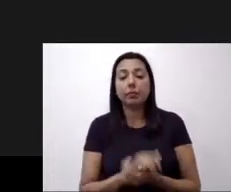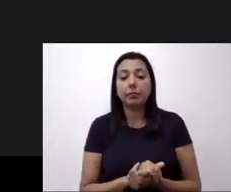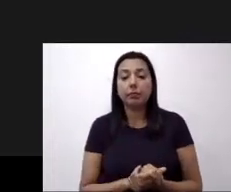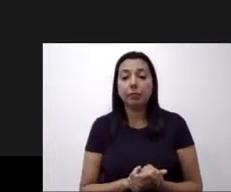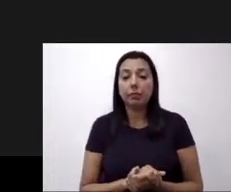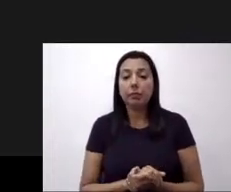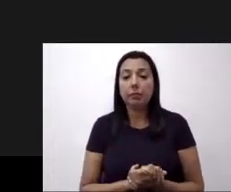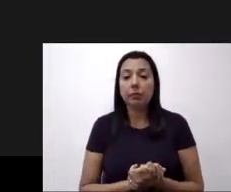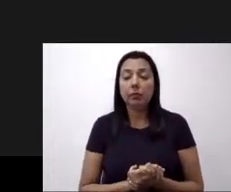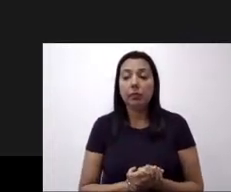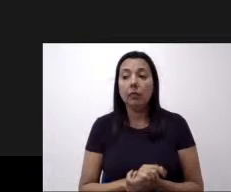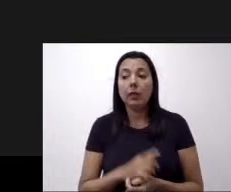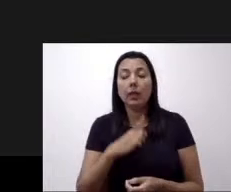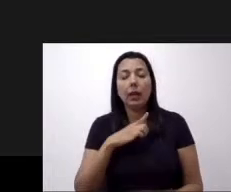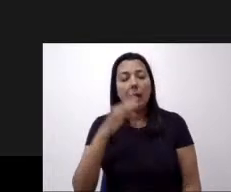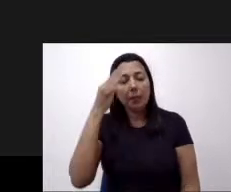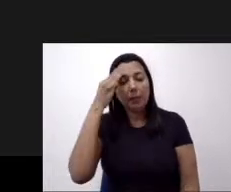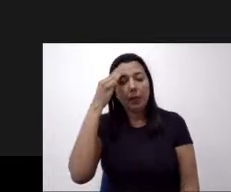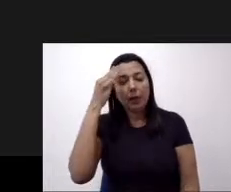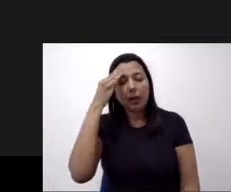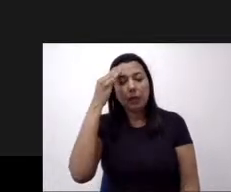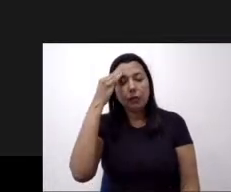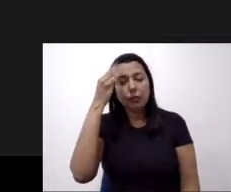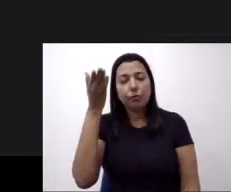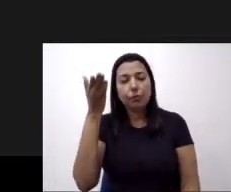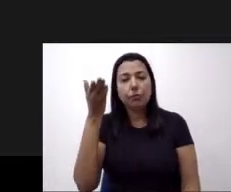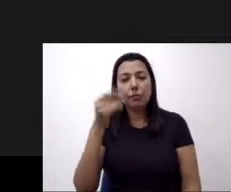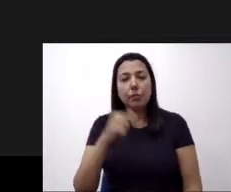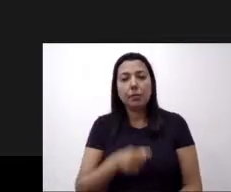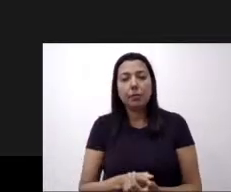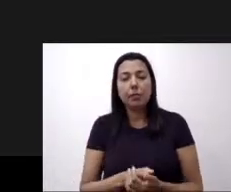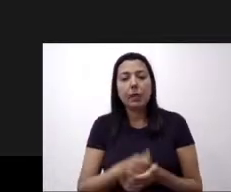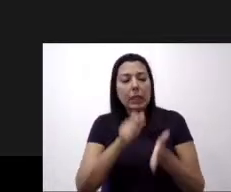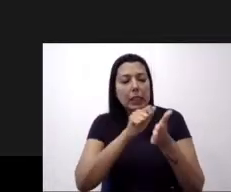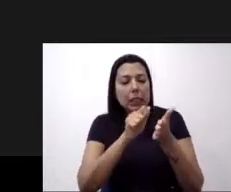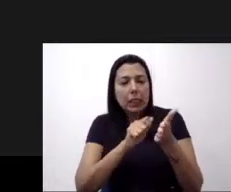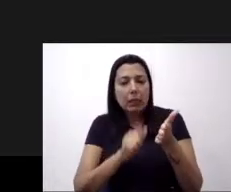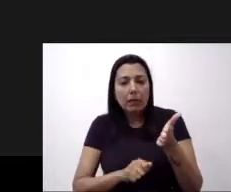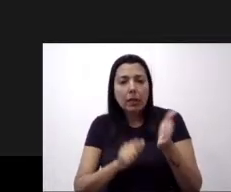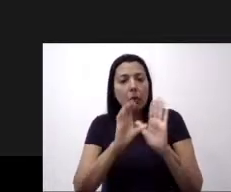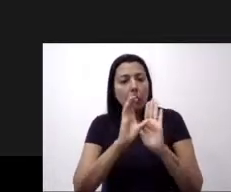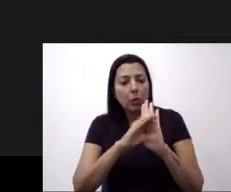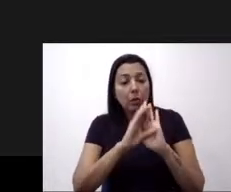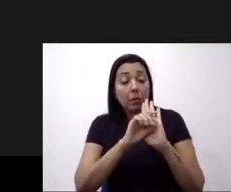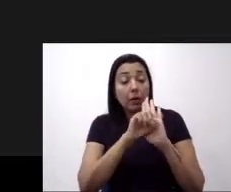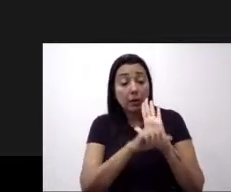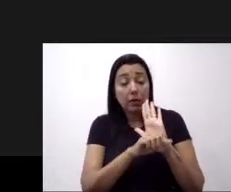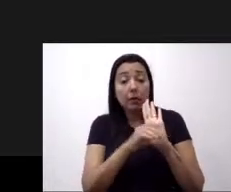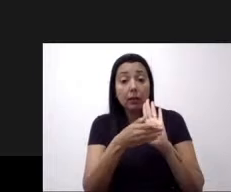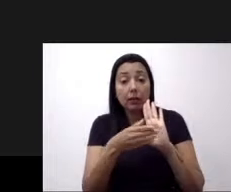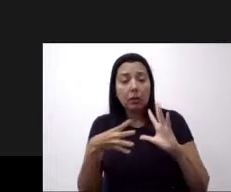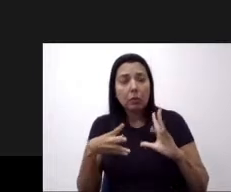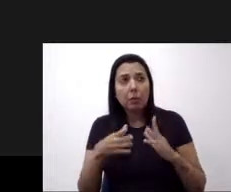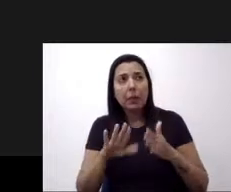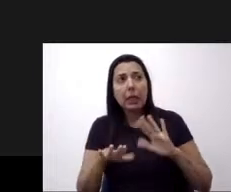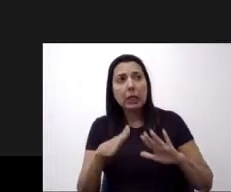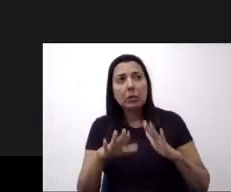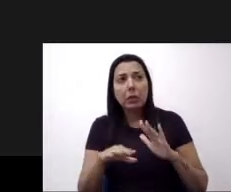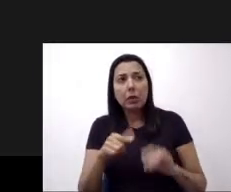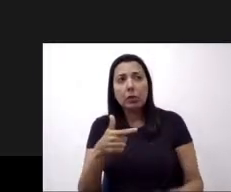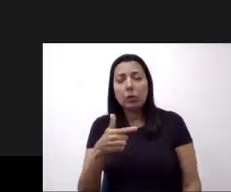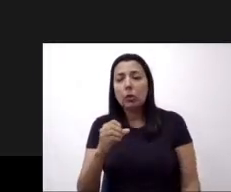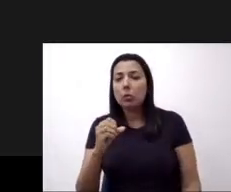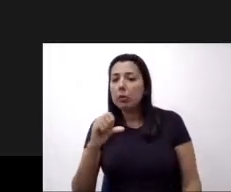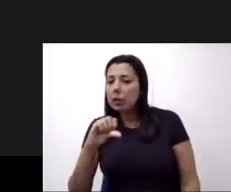the chapter of this book in the summer 2019. Making my presentation of this chapter today